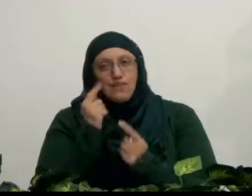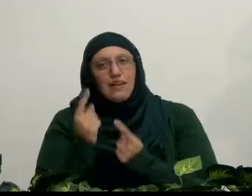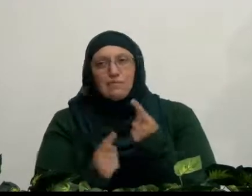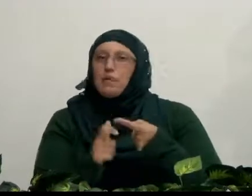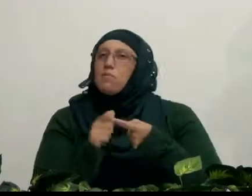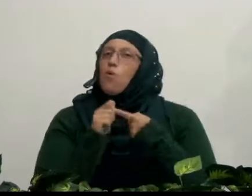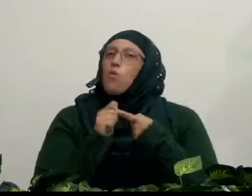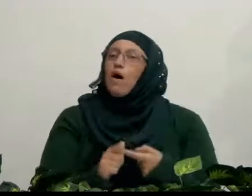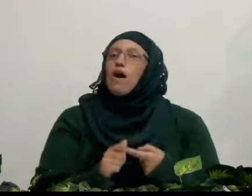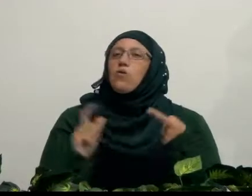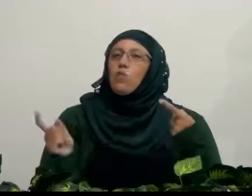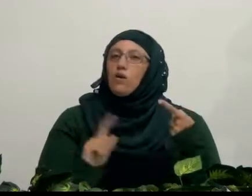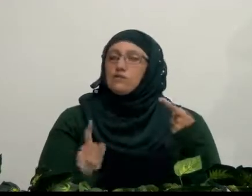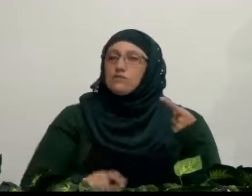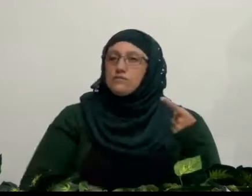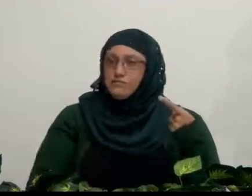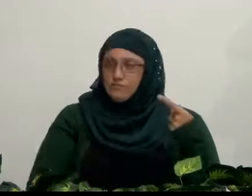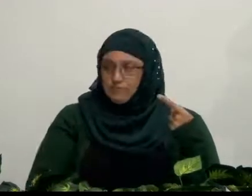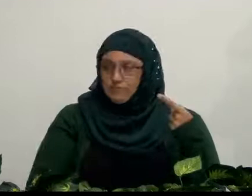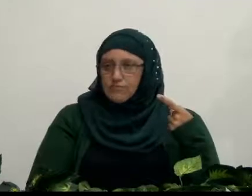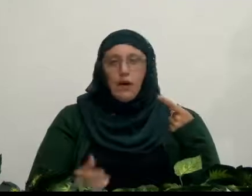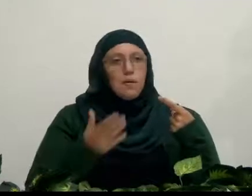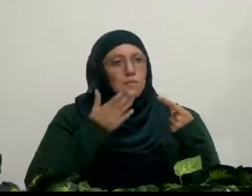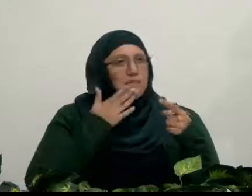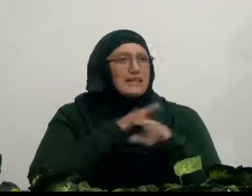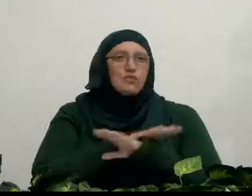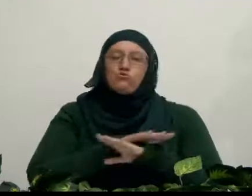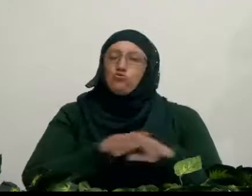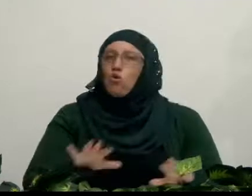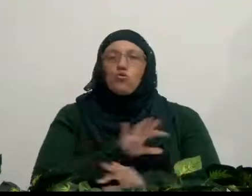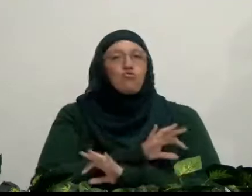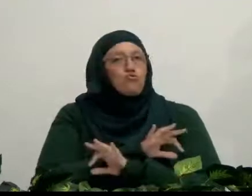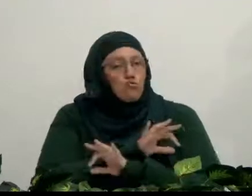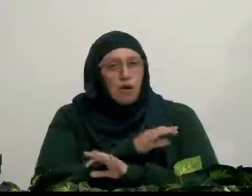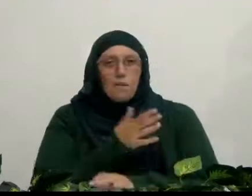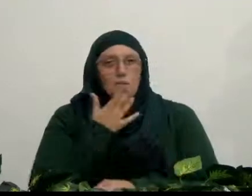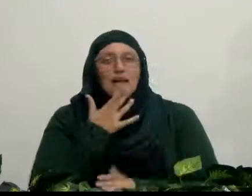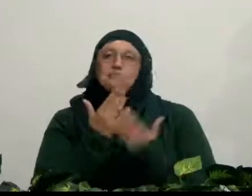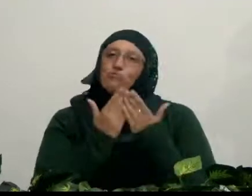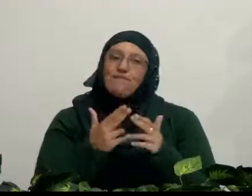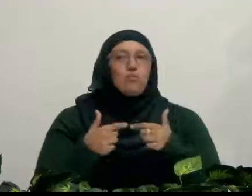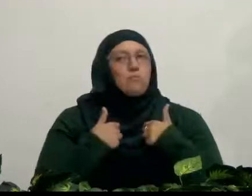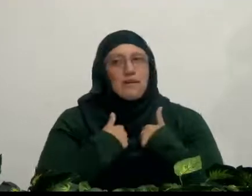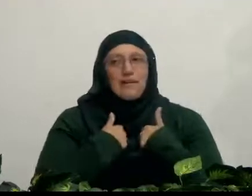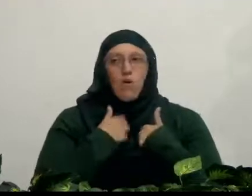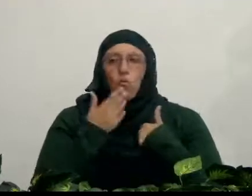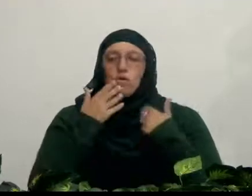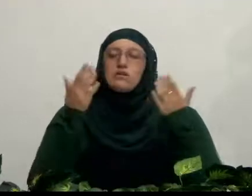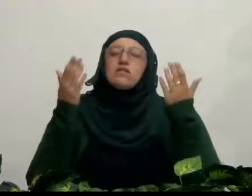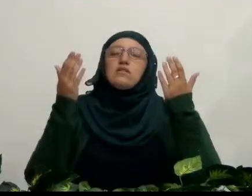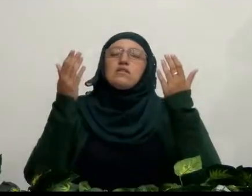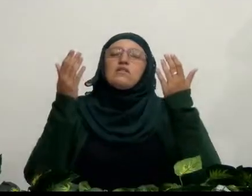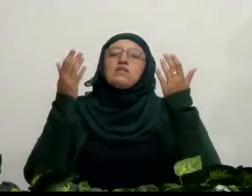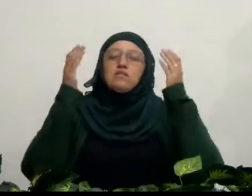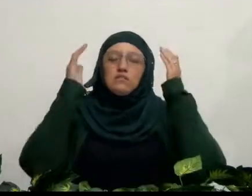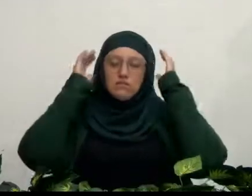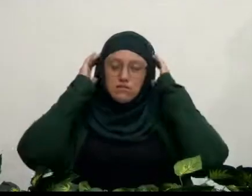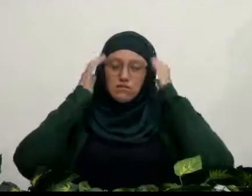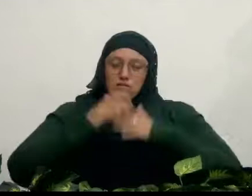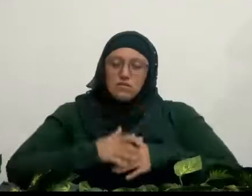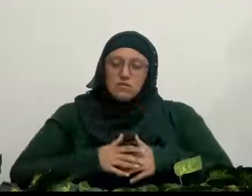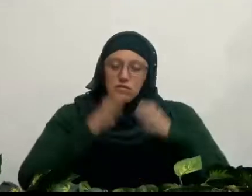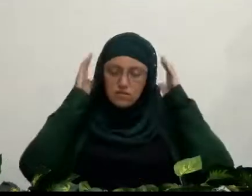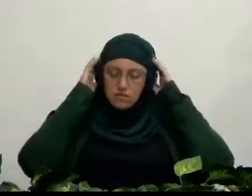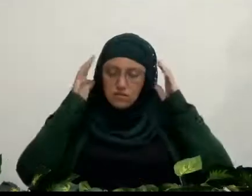that please don't deprive me of praying for me. Is it costing you much? When you raise your hand to pray, remember me to pray for